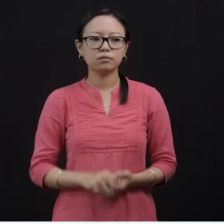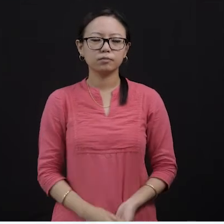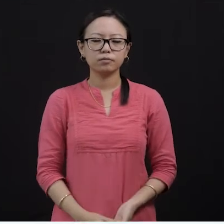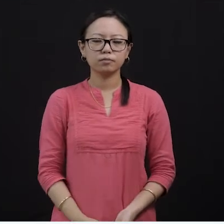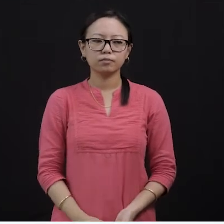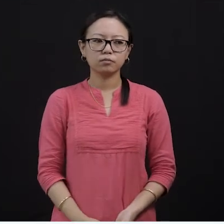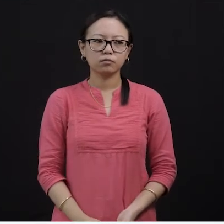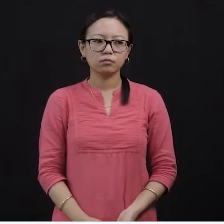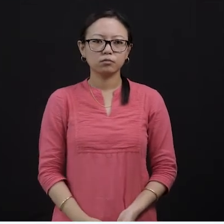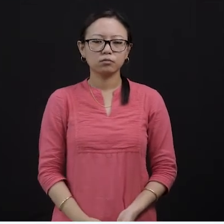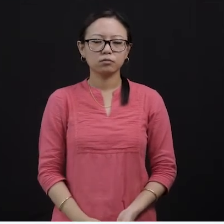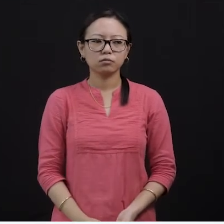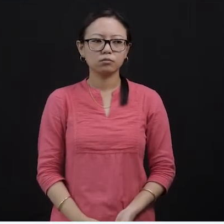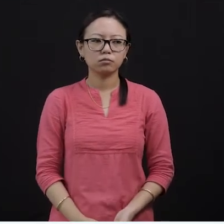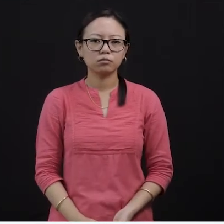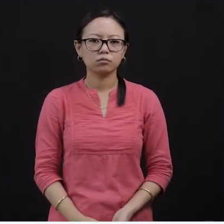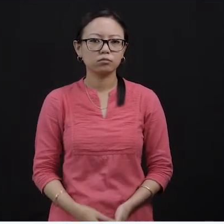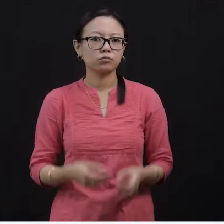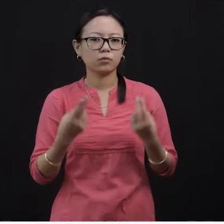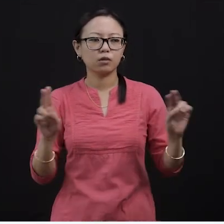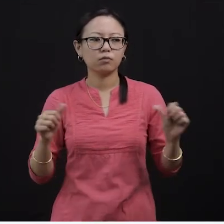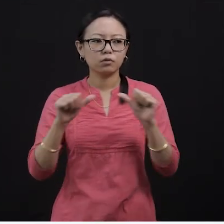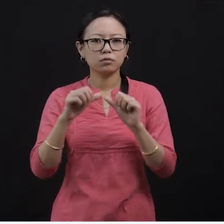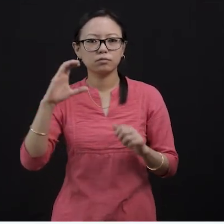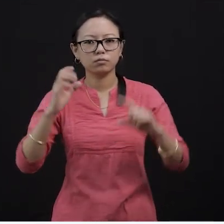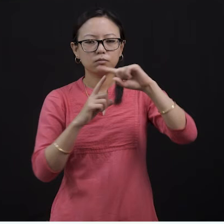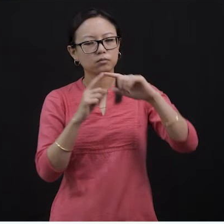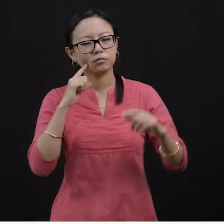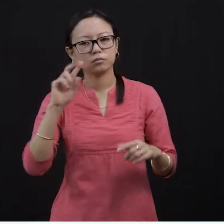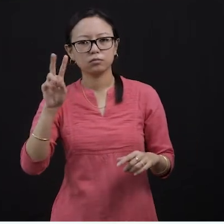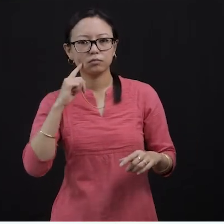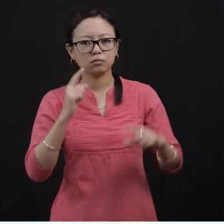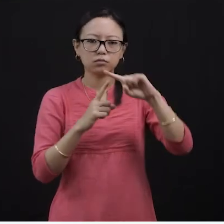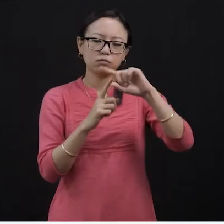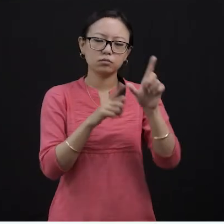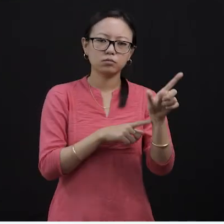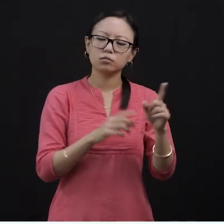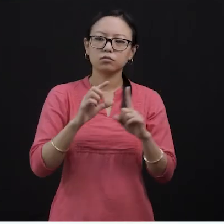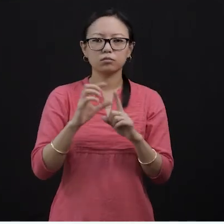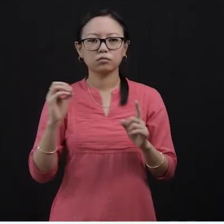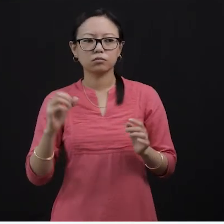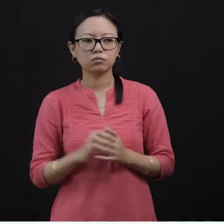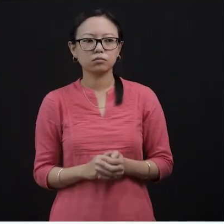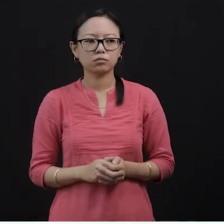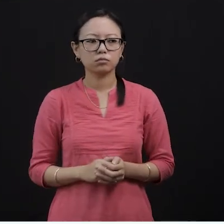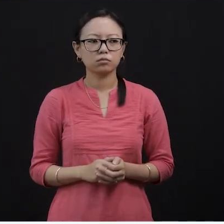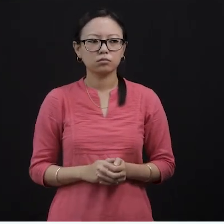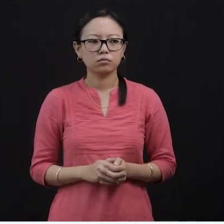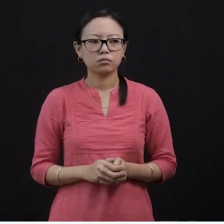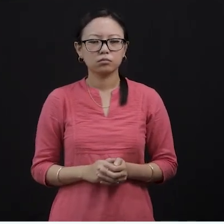Okay, now students, we will see another activity. Okay, so a